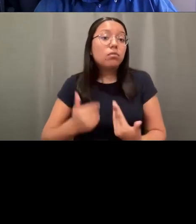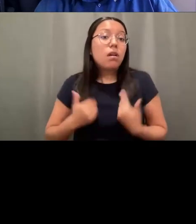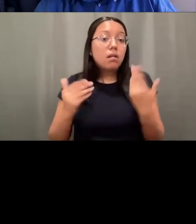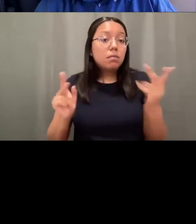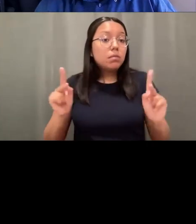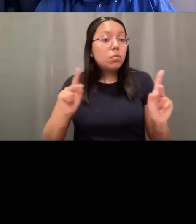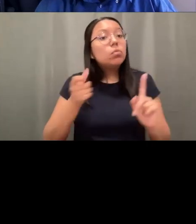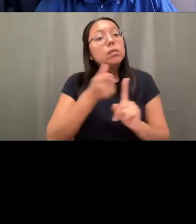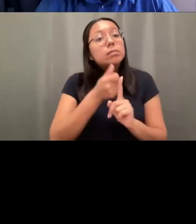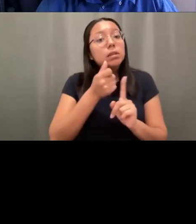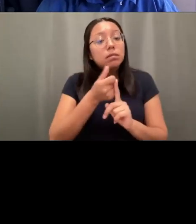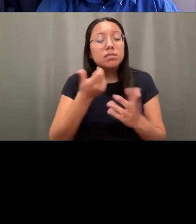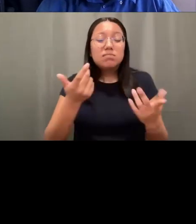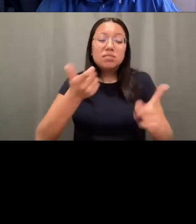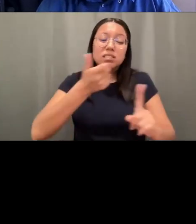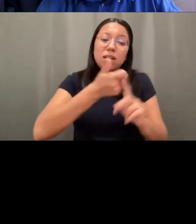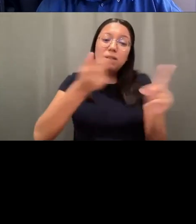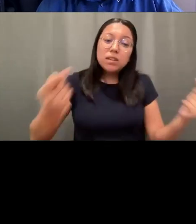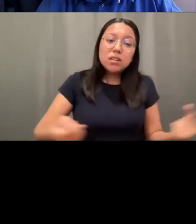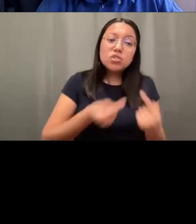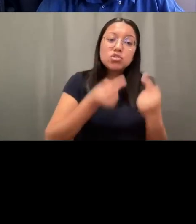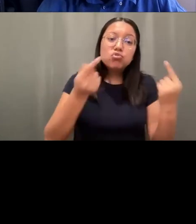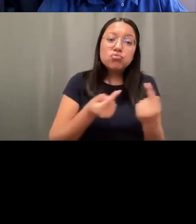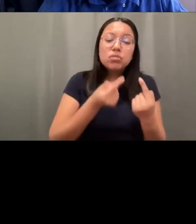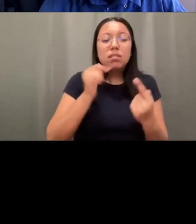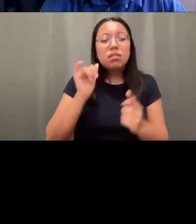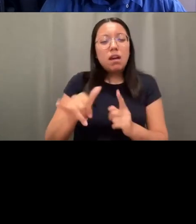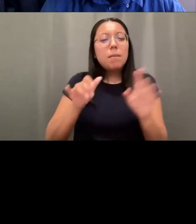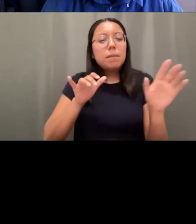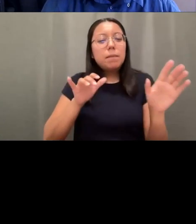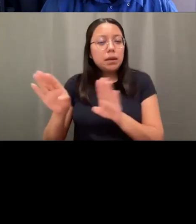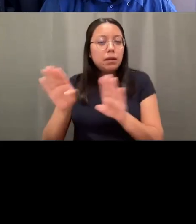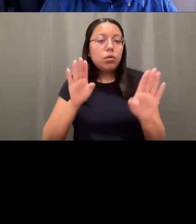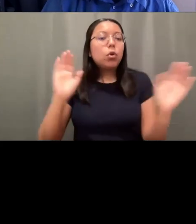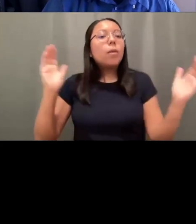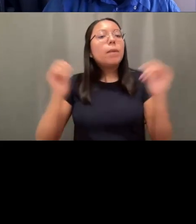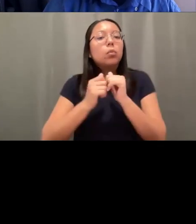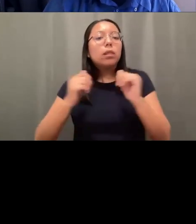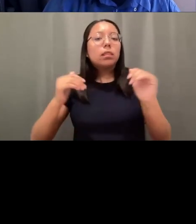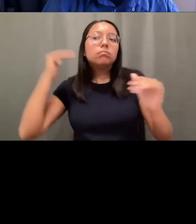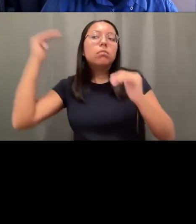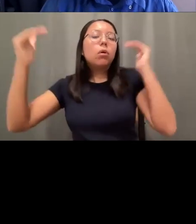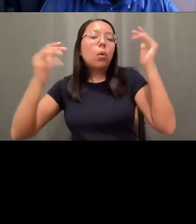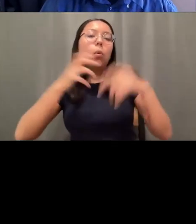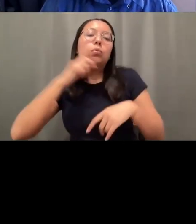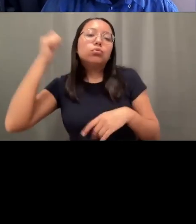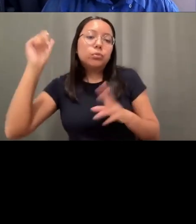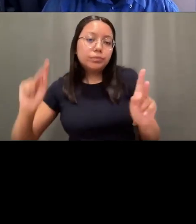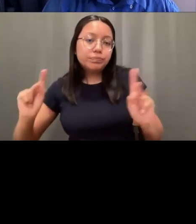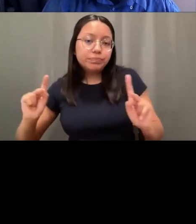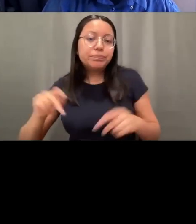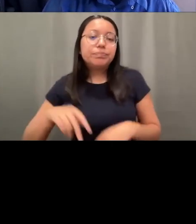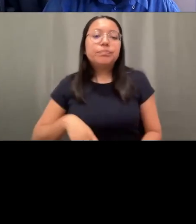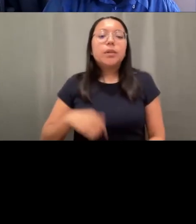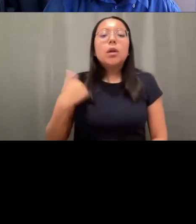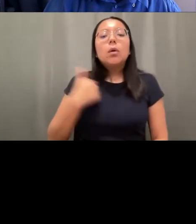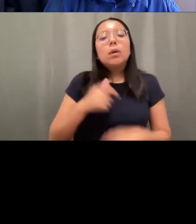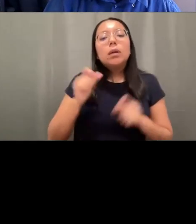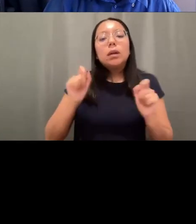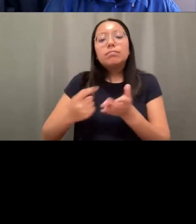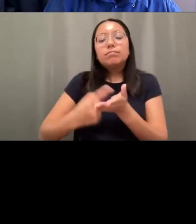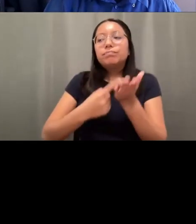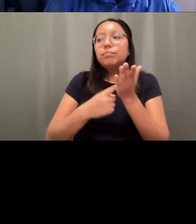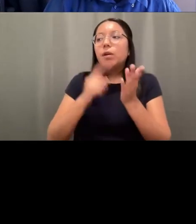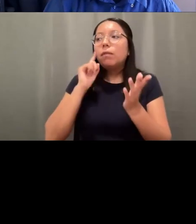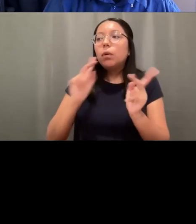behaviors than in adulthood. And we can talk a little bit about that today, about how people may learn skills of coping in